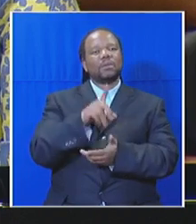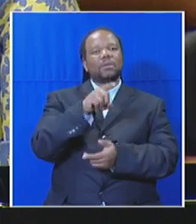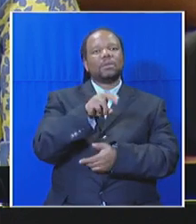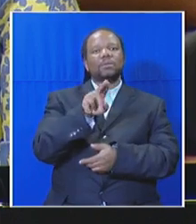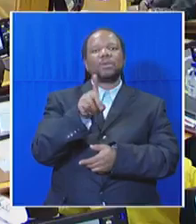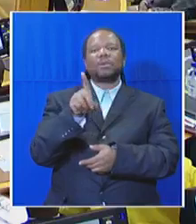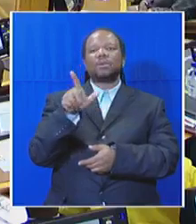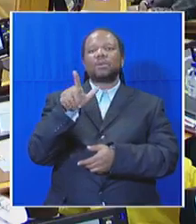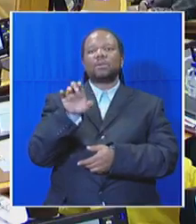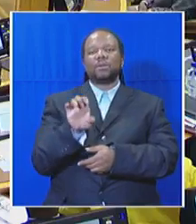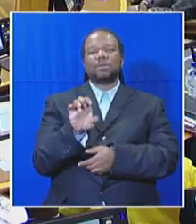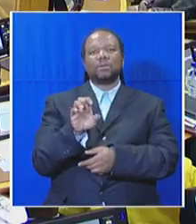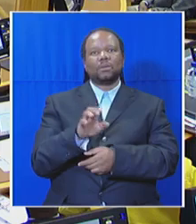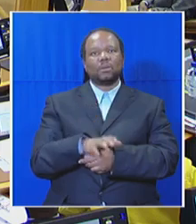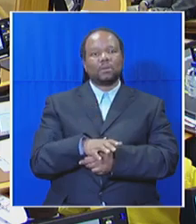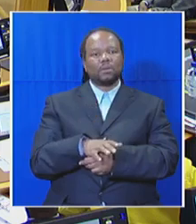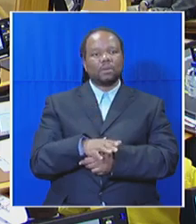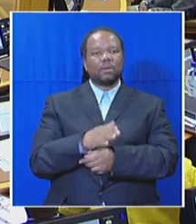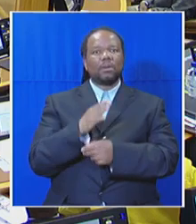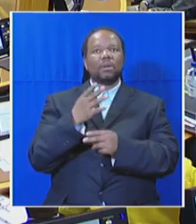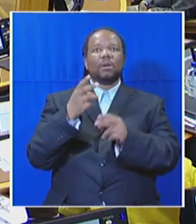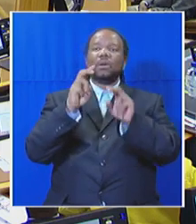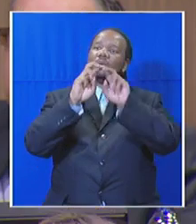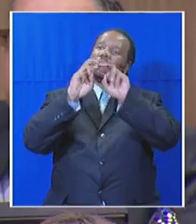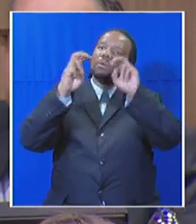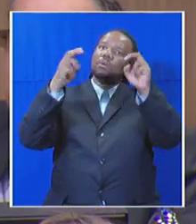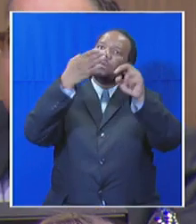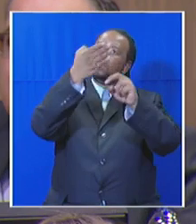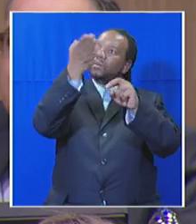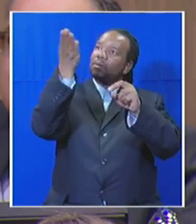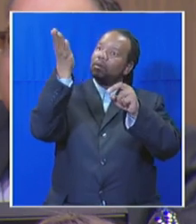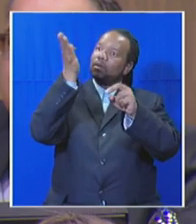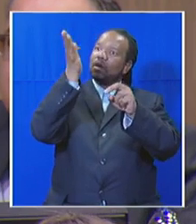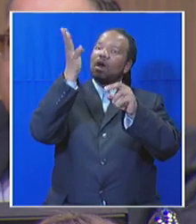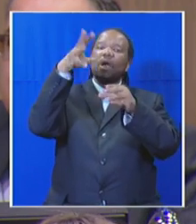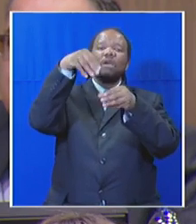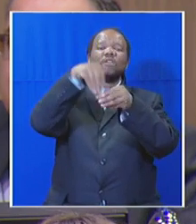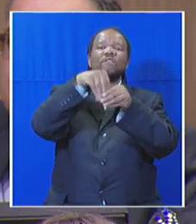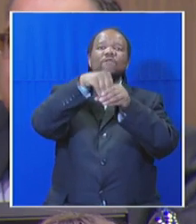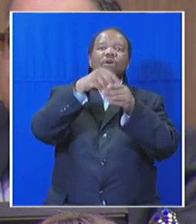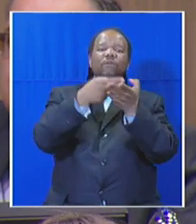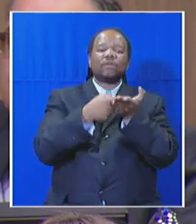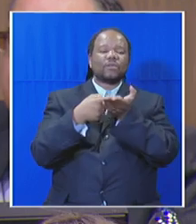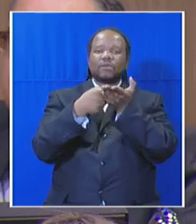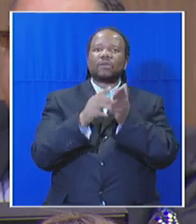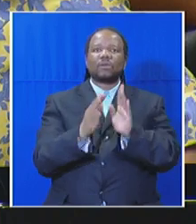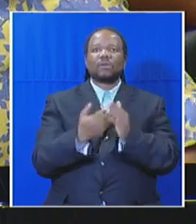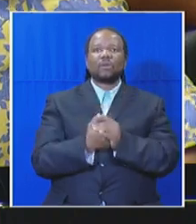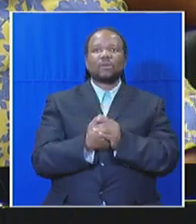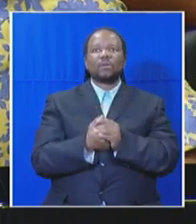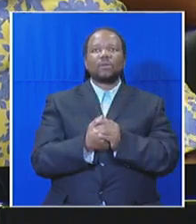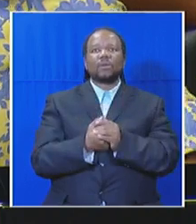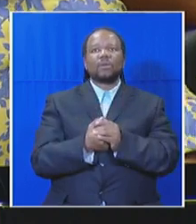Speaker, just to mention that the gallery is participating in all of the discussions. Thank you. Yes, I think